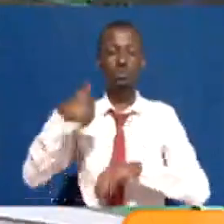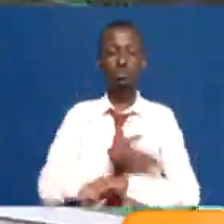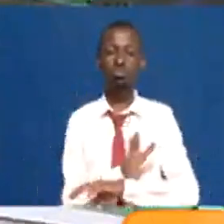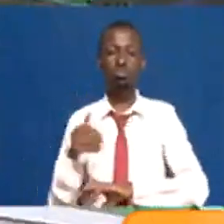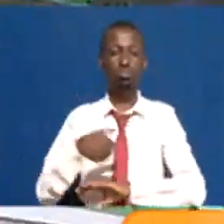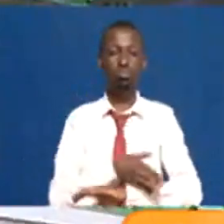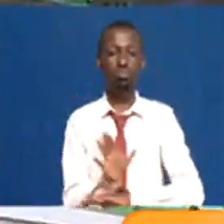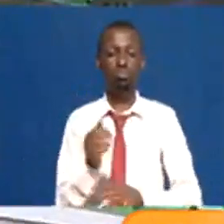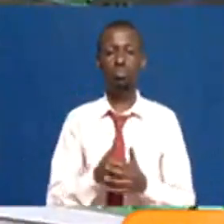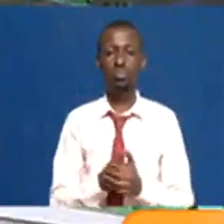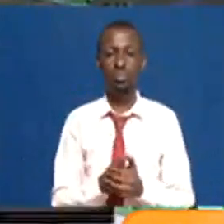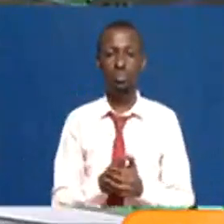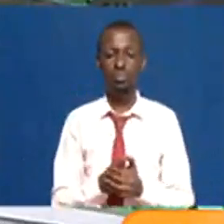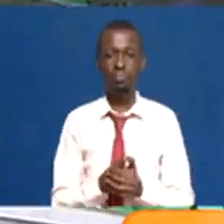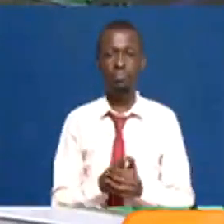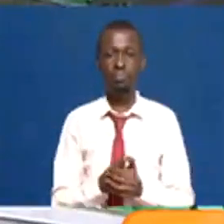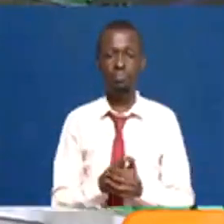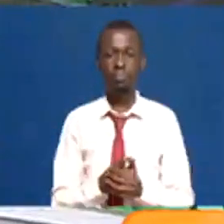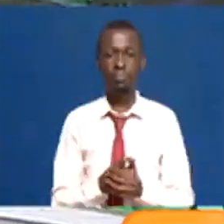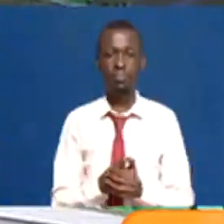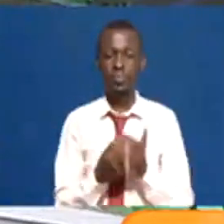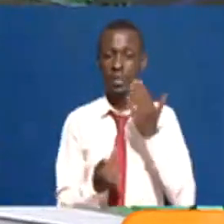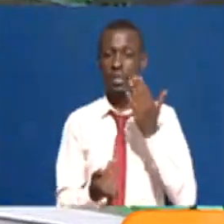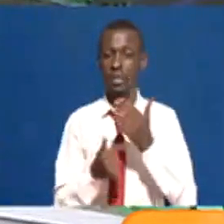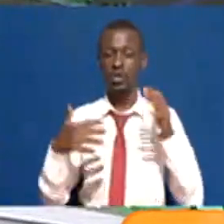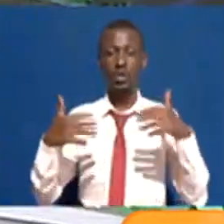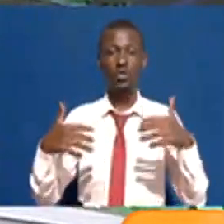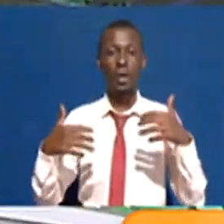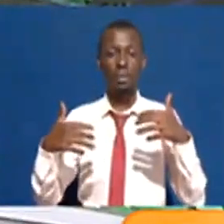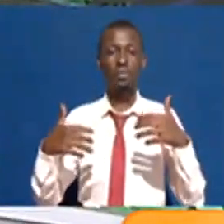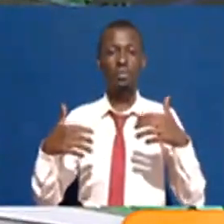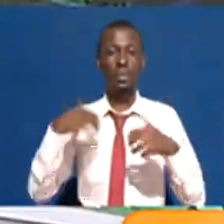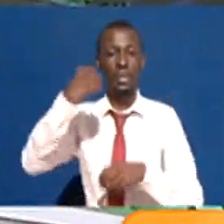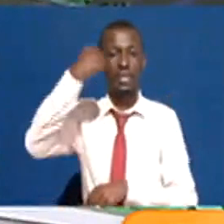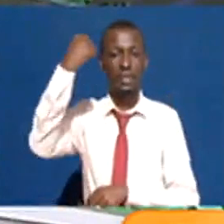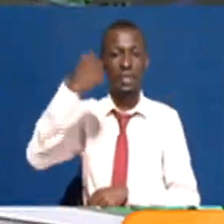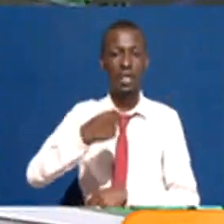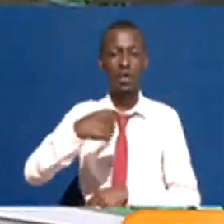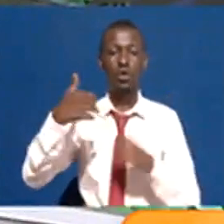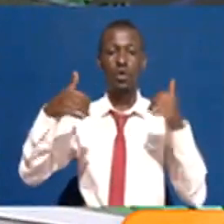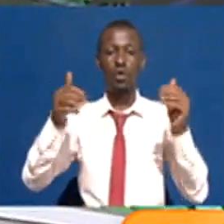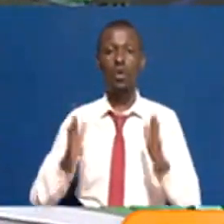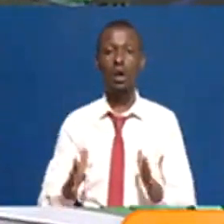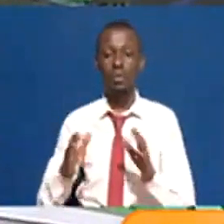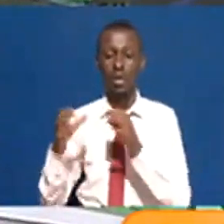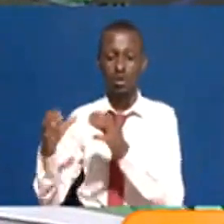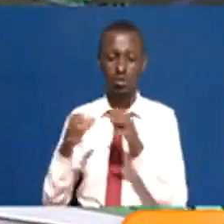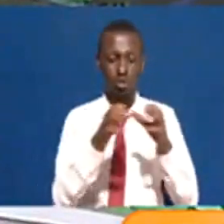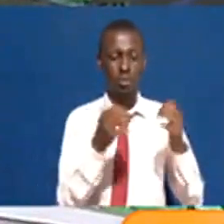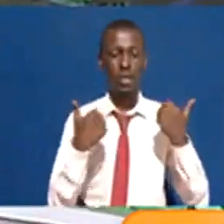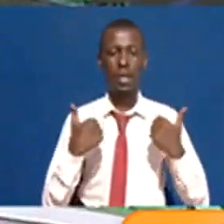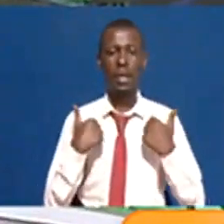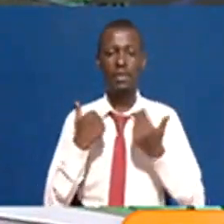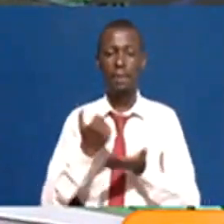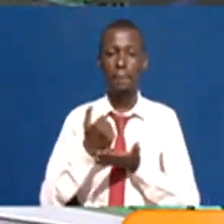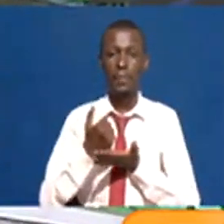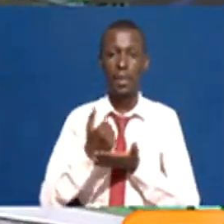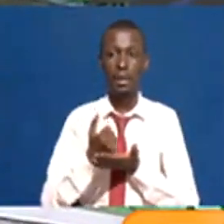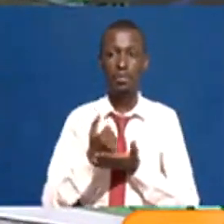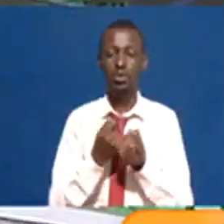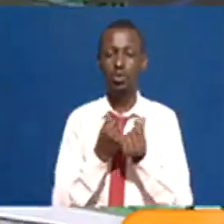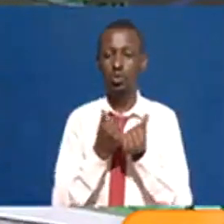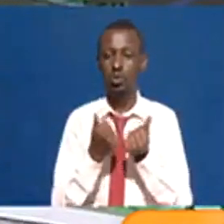To our weekly feature, Smart Farm, and small-scale farmers in Kajiado are increasingly forming groups to help them combat effects